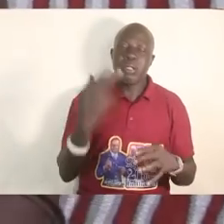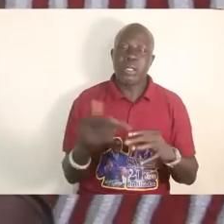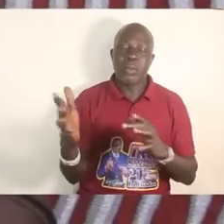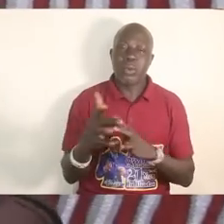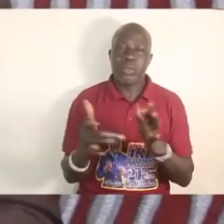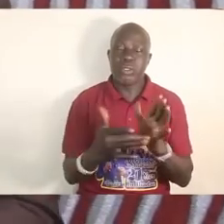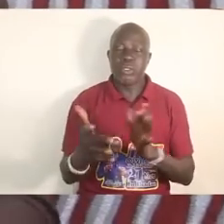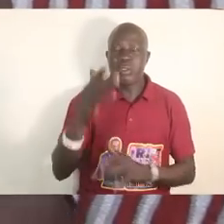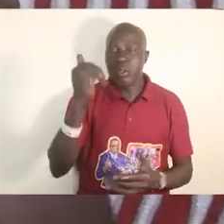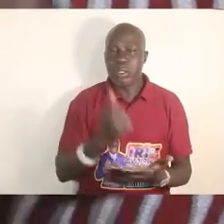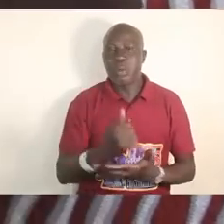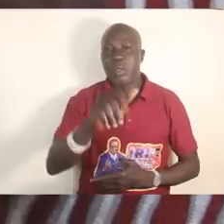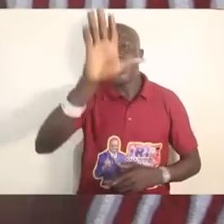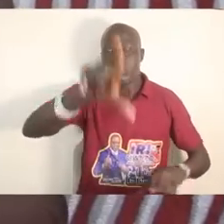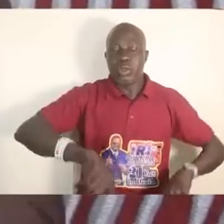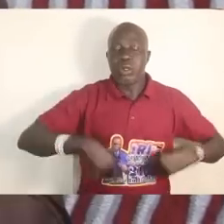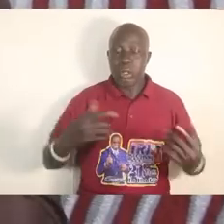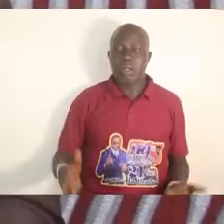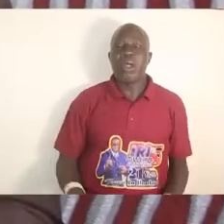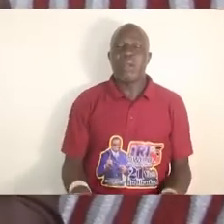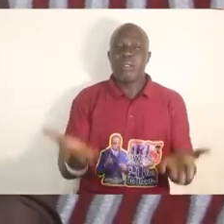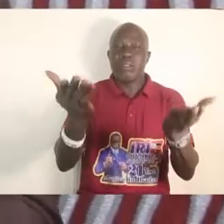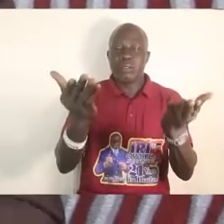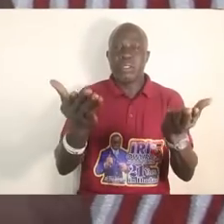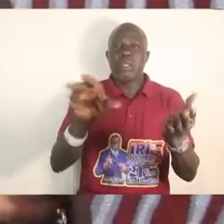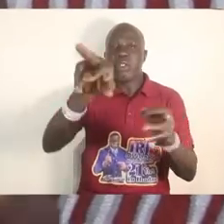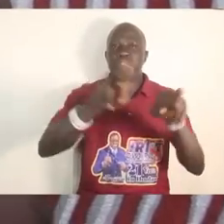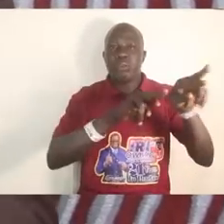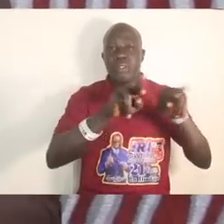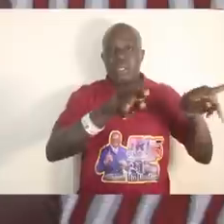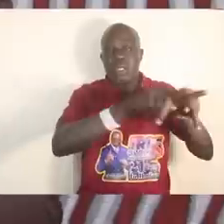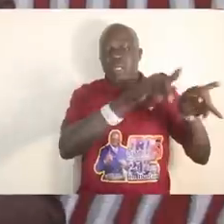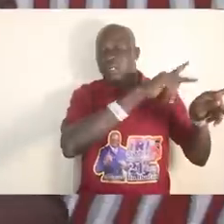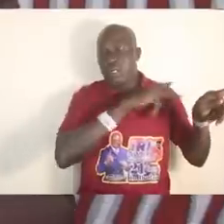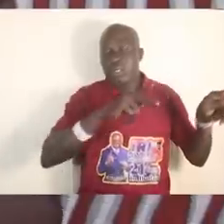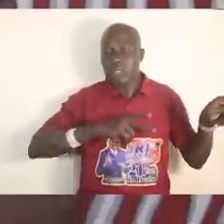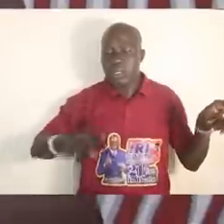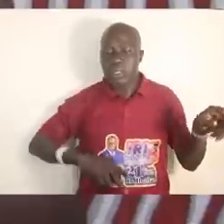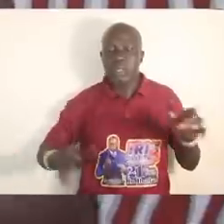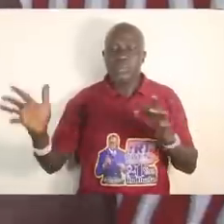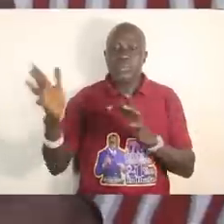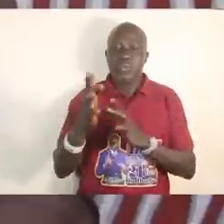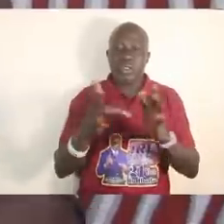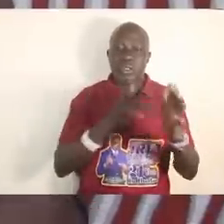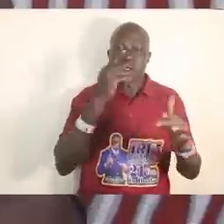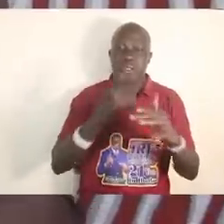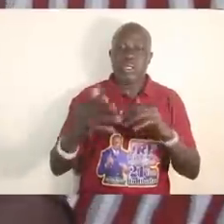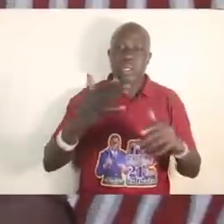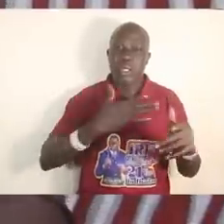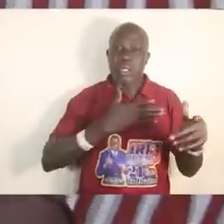Jesus. Amen. Aye, adidi. Amen. Will rise. Wa shebi. Amen. Asking. Yes.